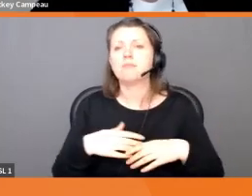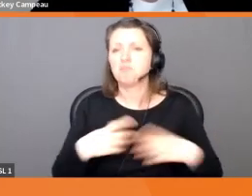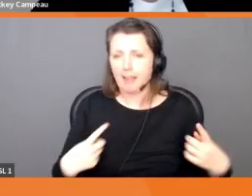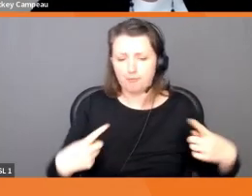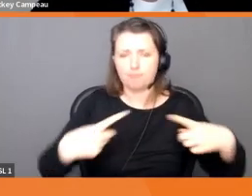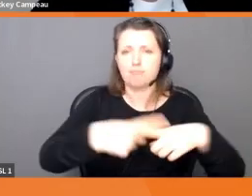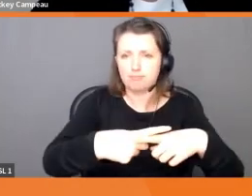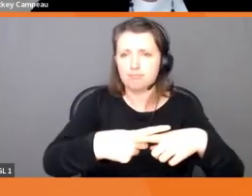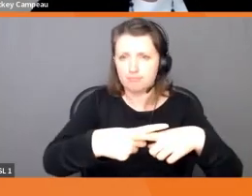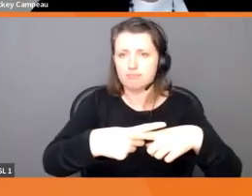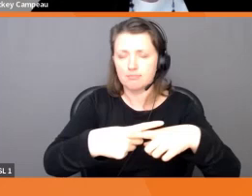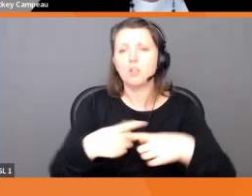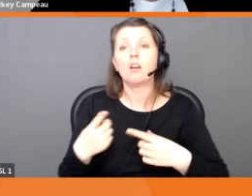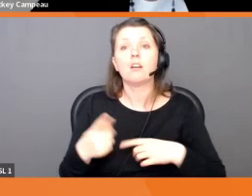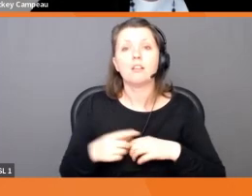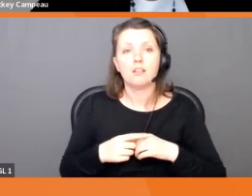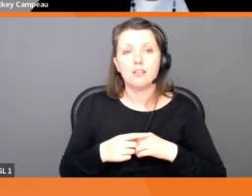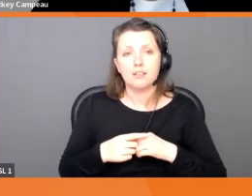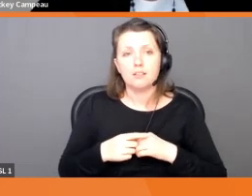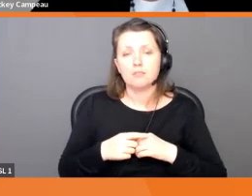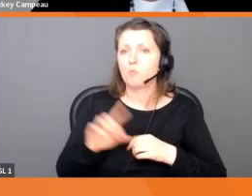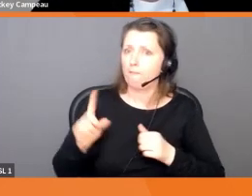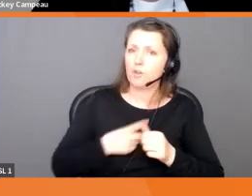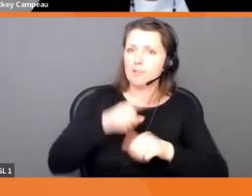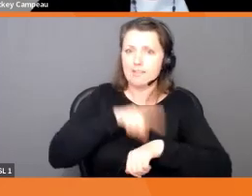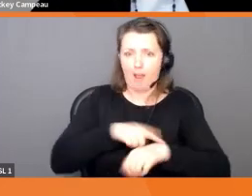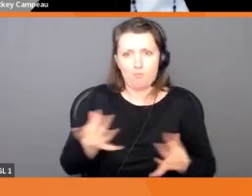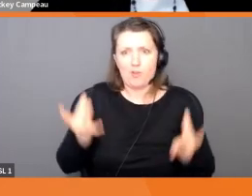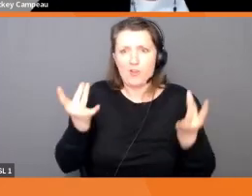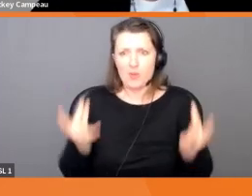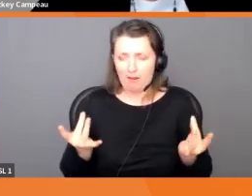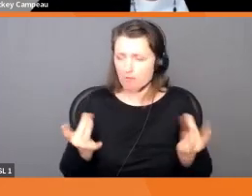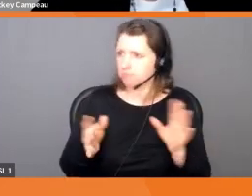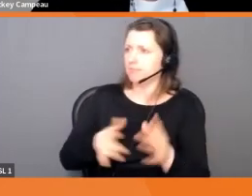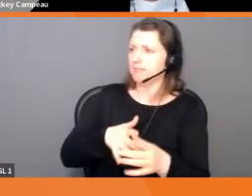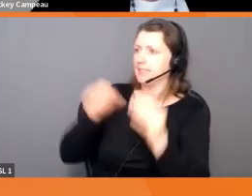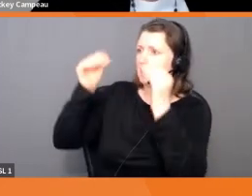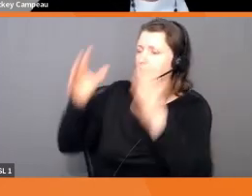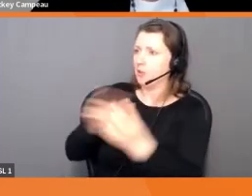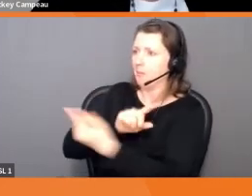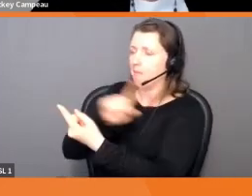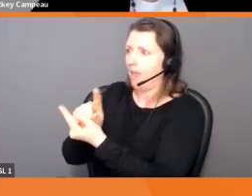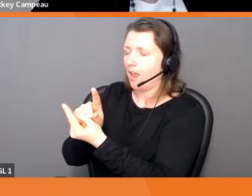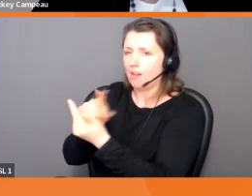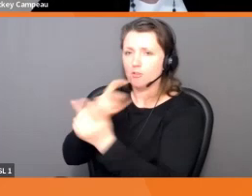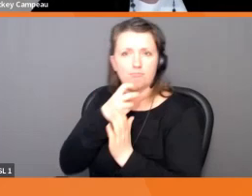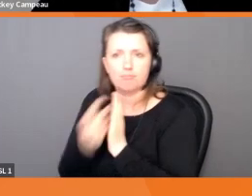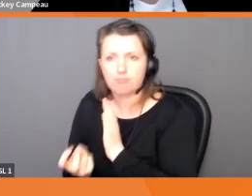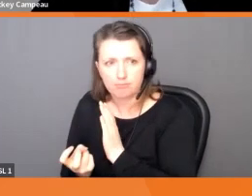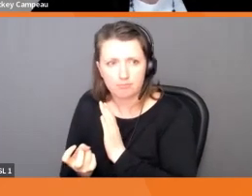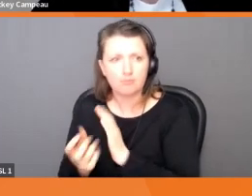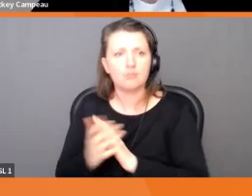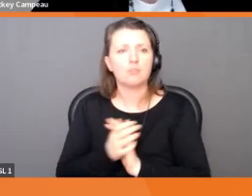yoga teacher. She experienced a lifelong passion. She's, as a faculty